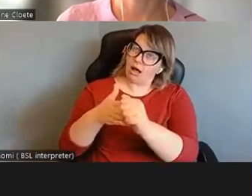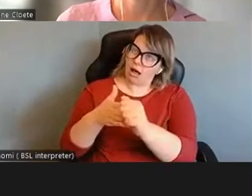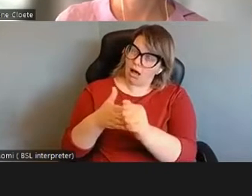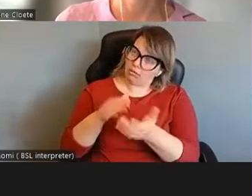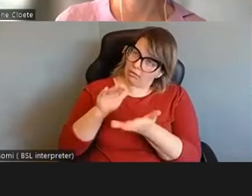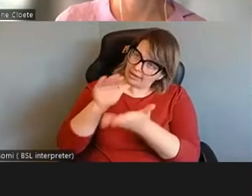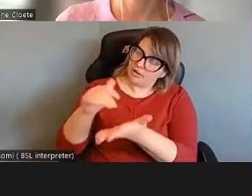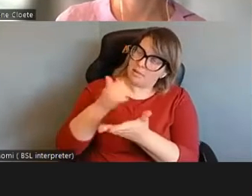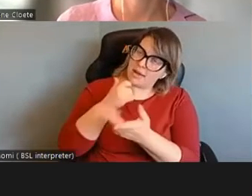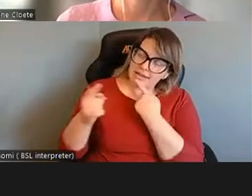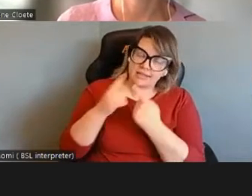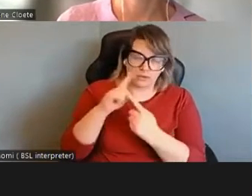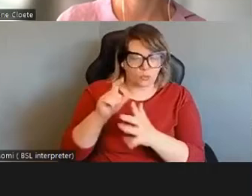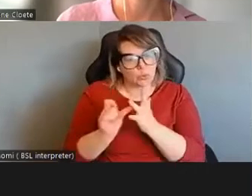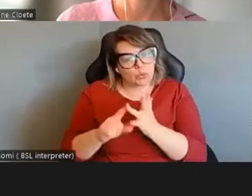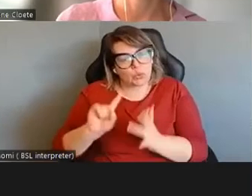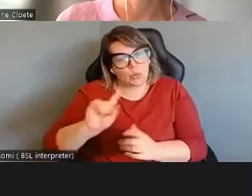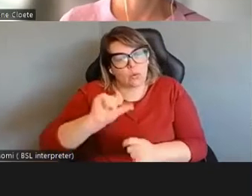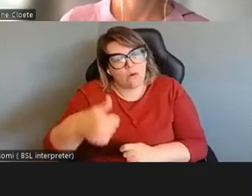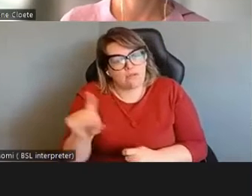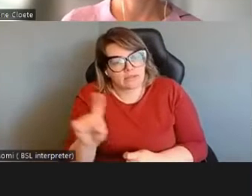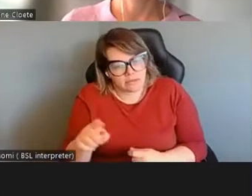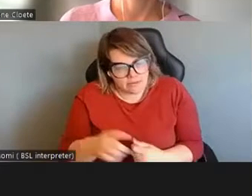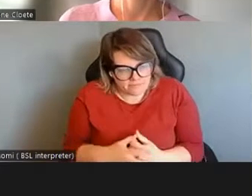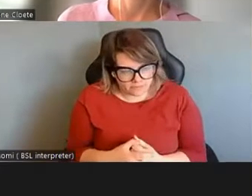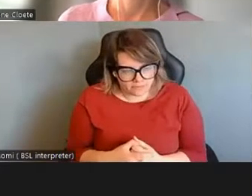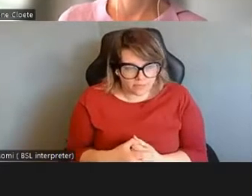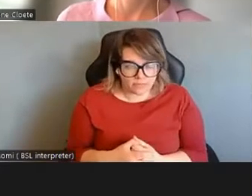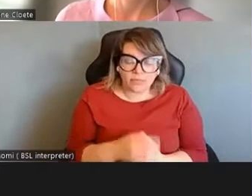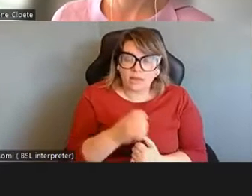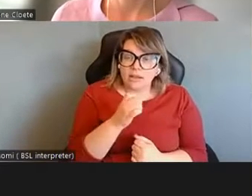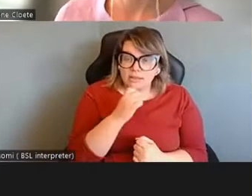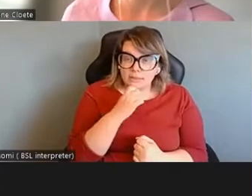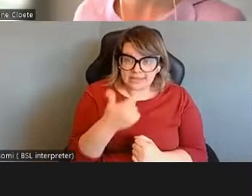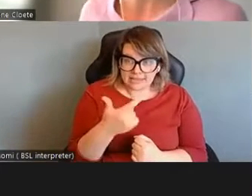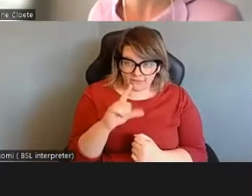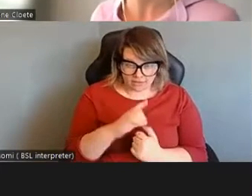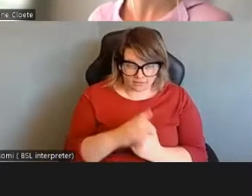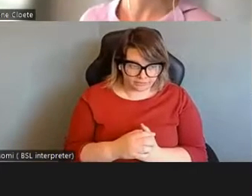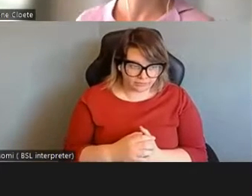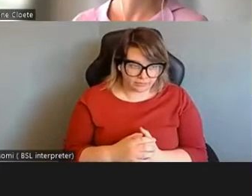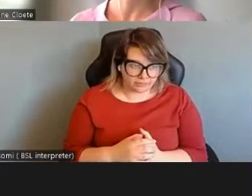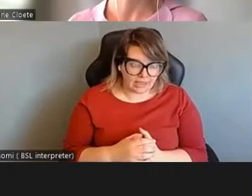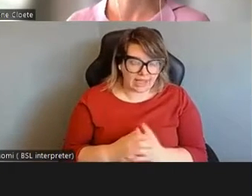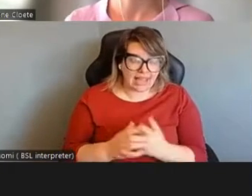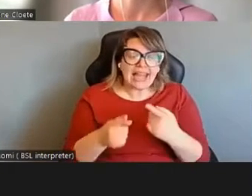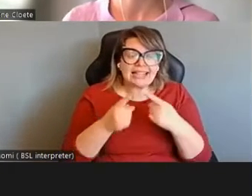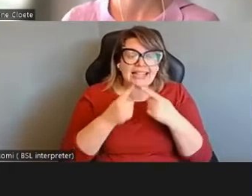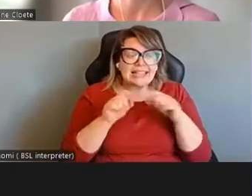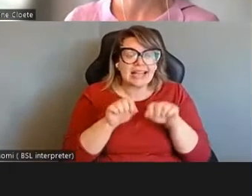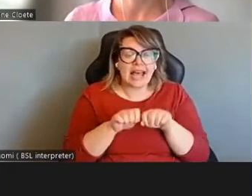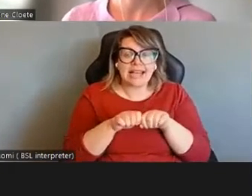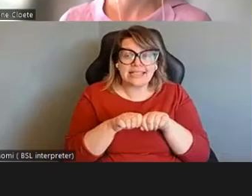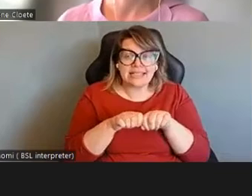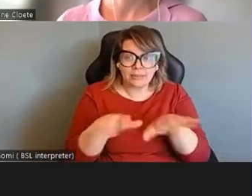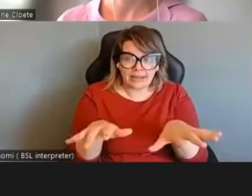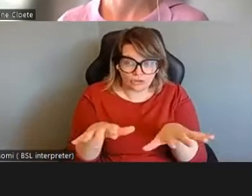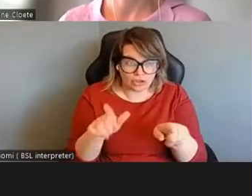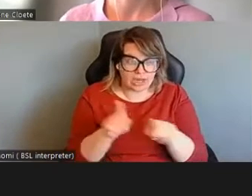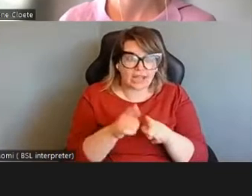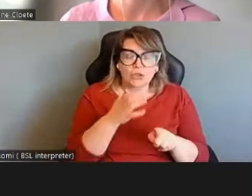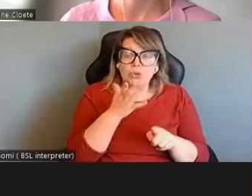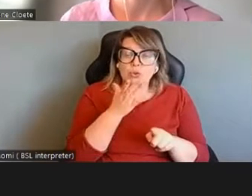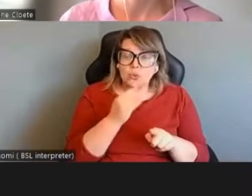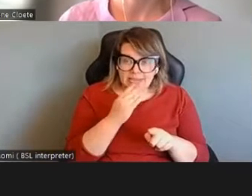with their data. And then lastly, step number 7 is data dissemination and usage, as in for